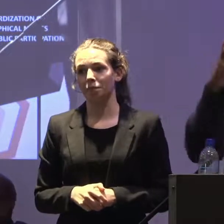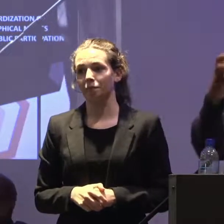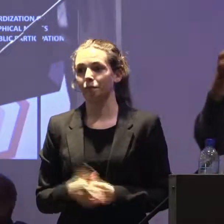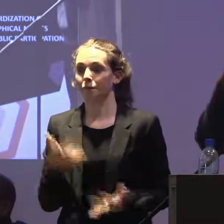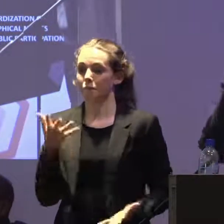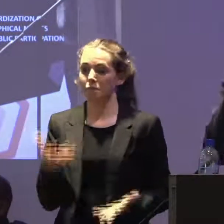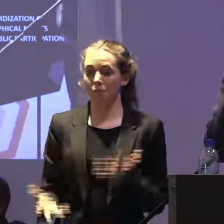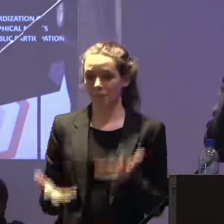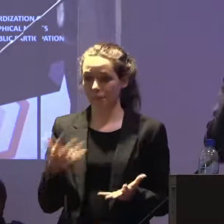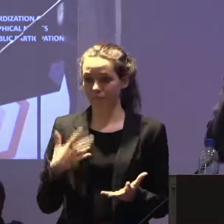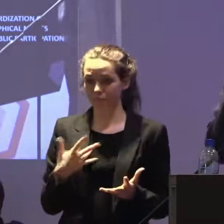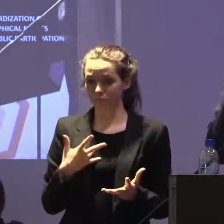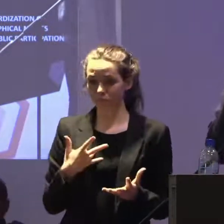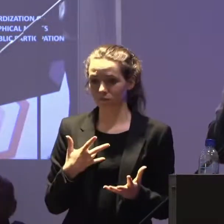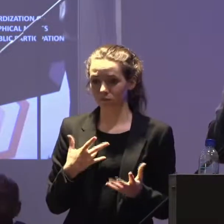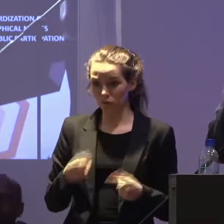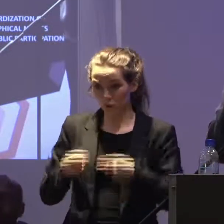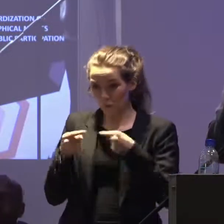confrontation stops,